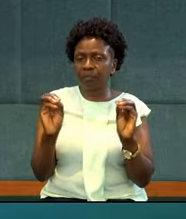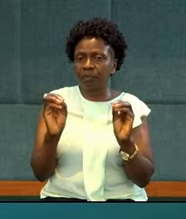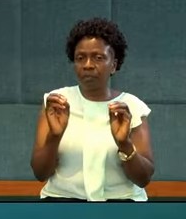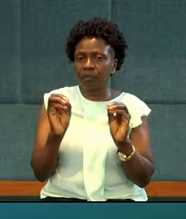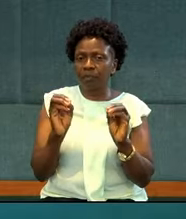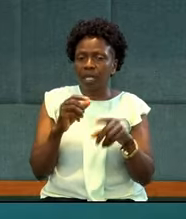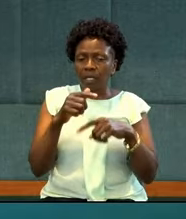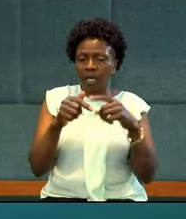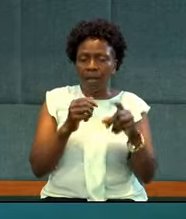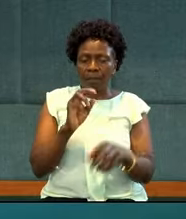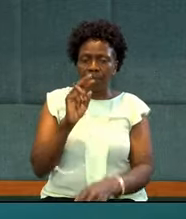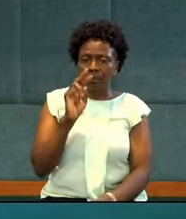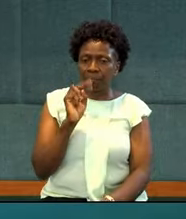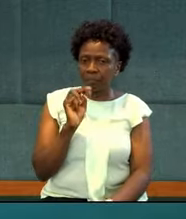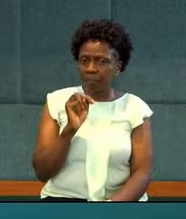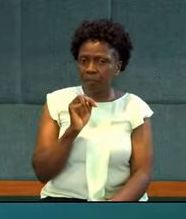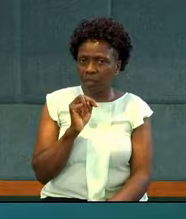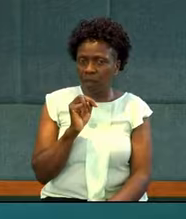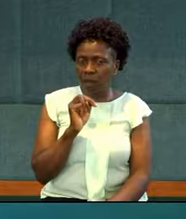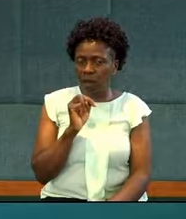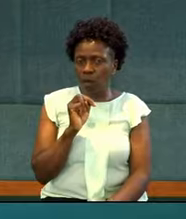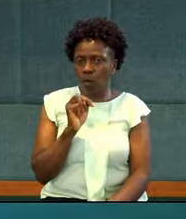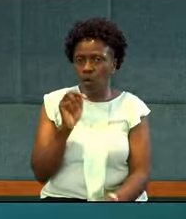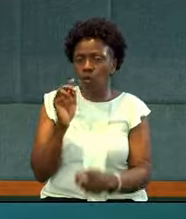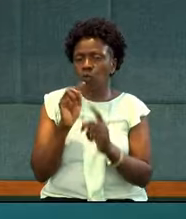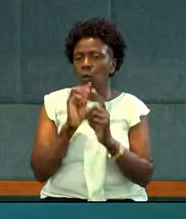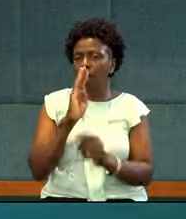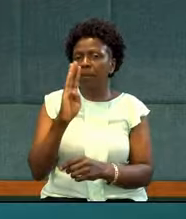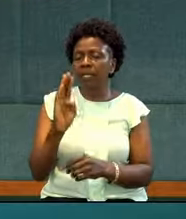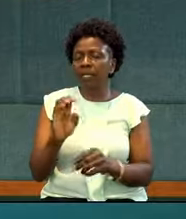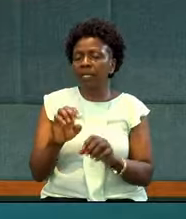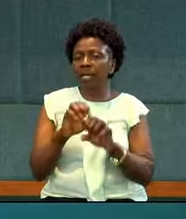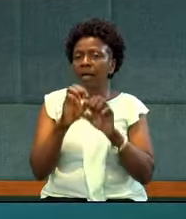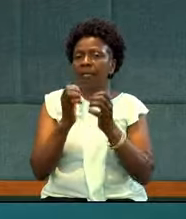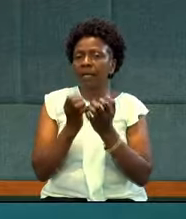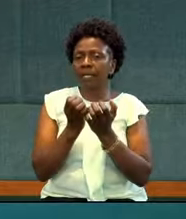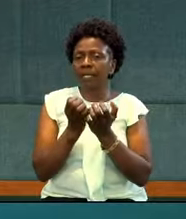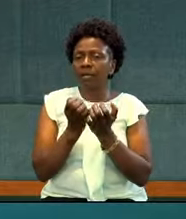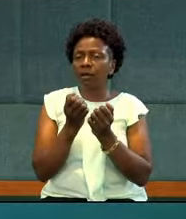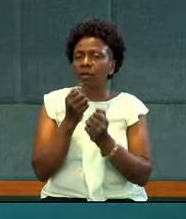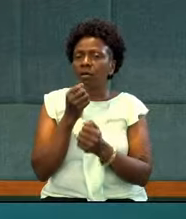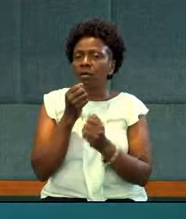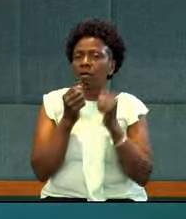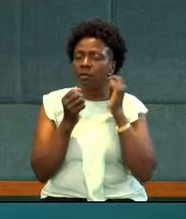He did not just come to be in company